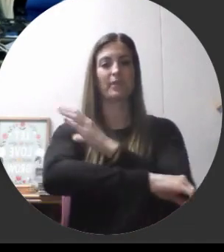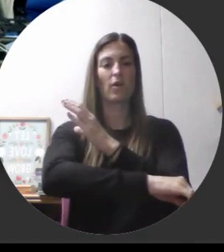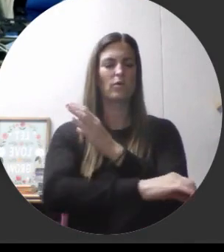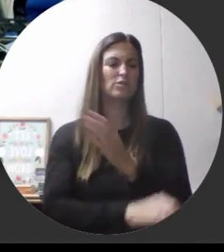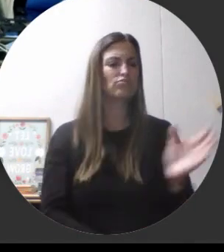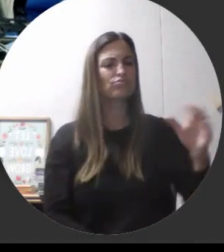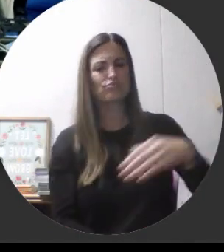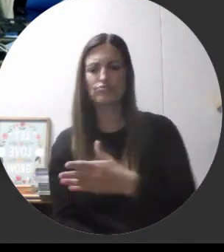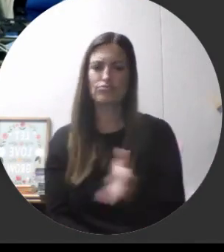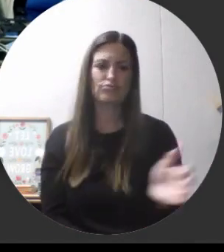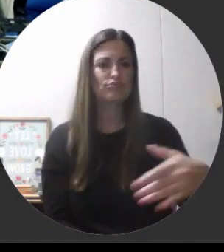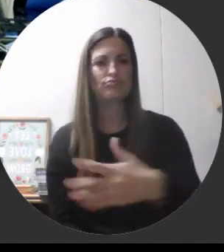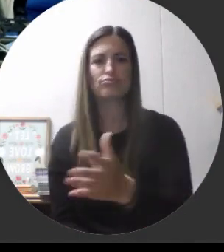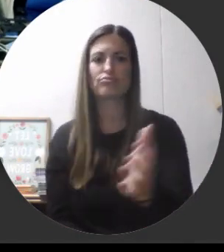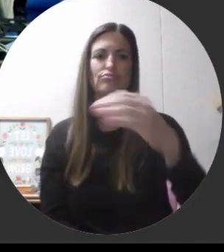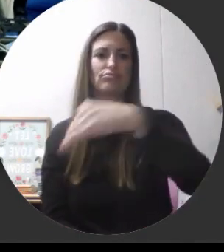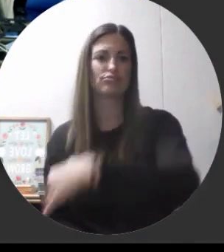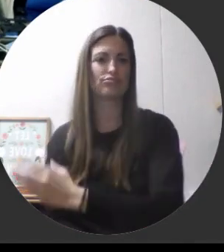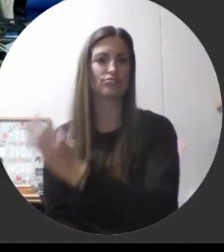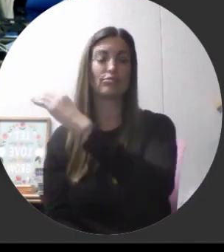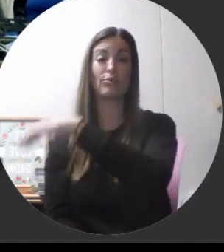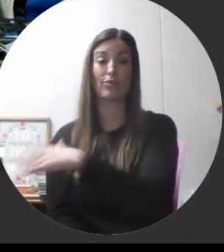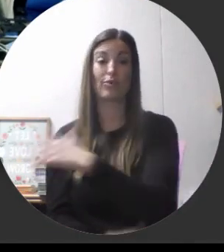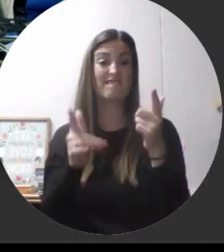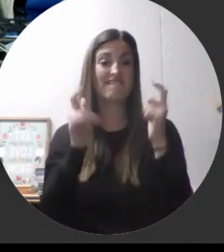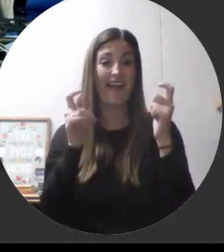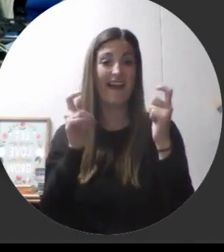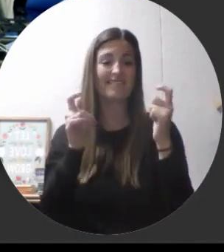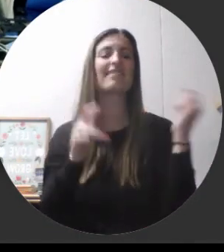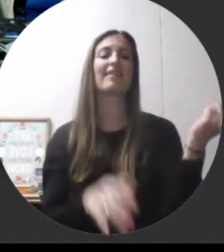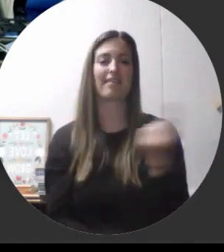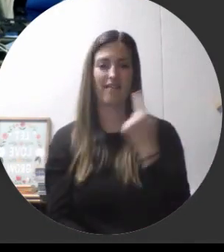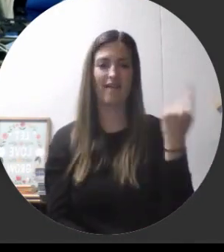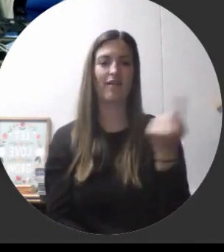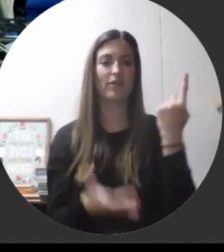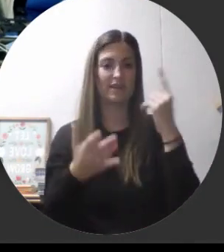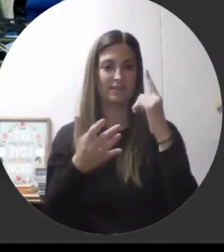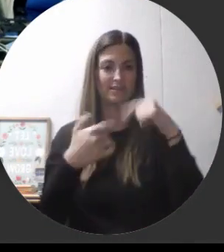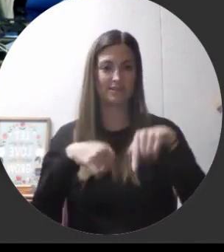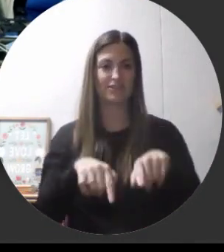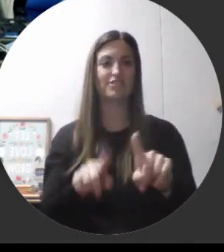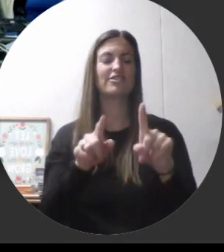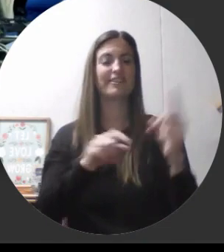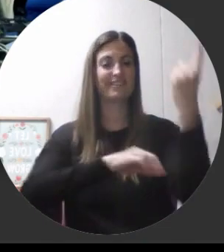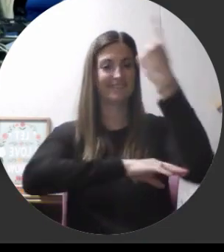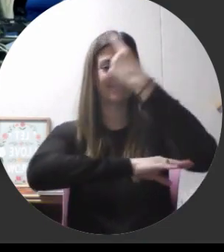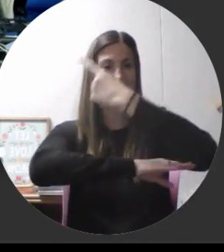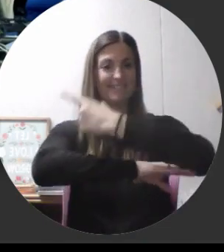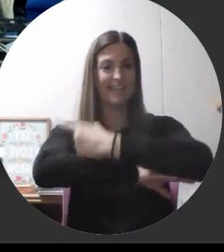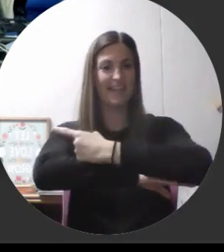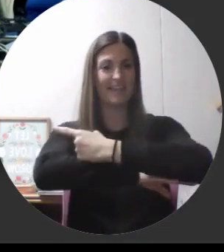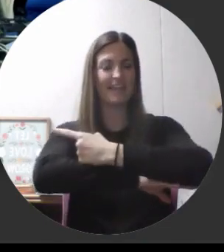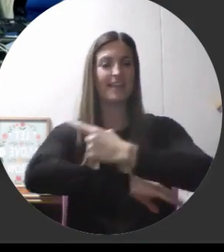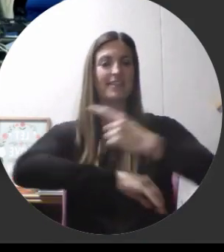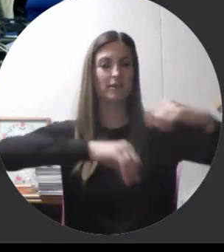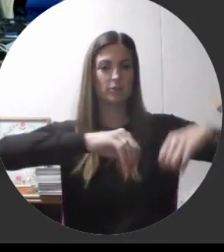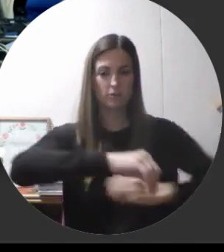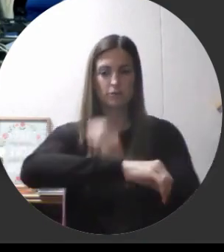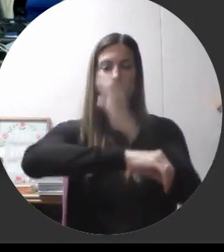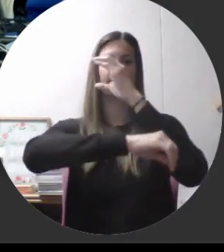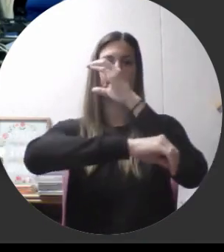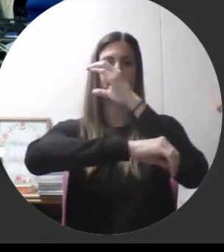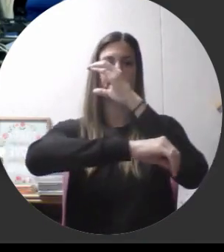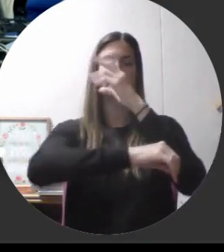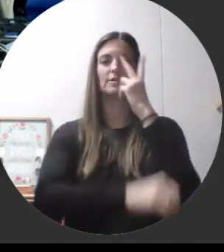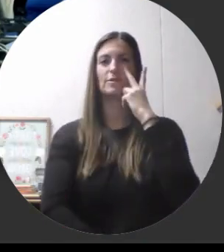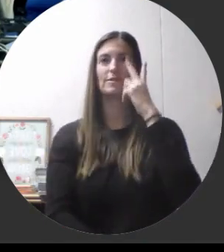up and down the length of the goldfish pond, as he always did as midday approached, raising his horse head at intervals to gaze in the direction of the